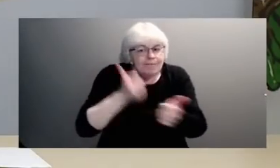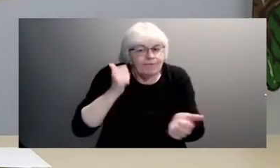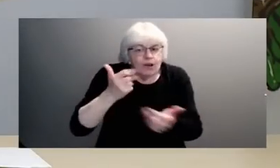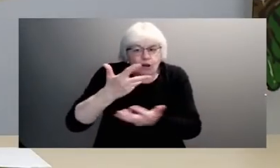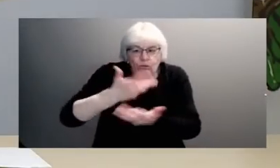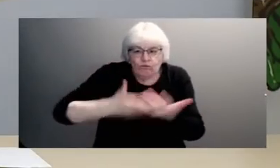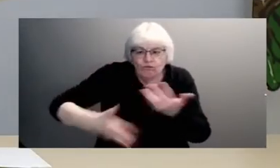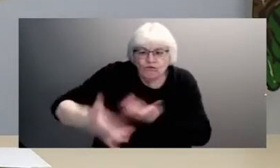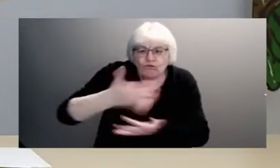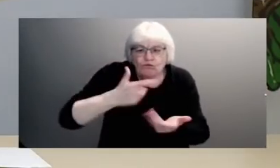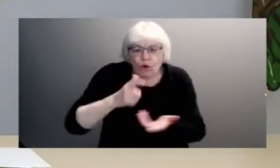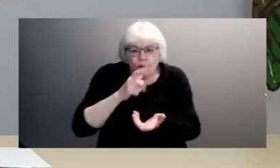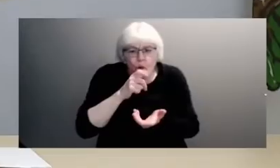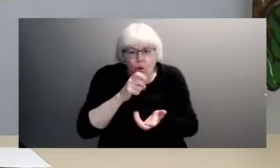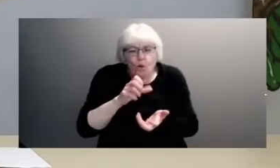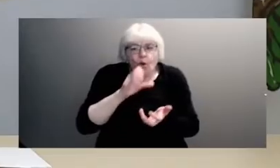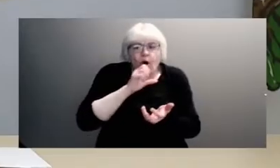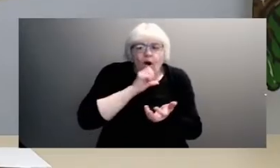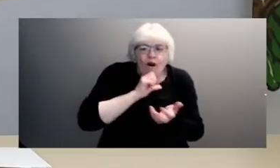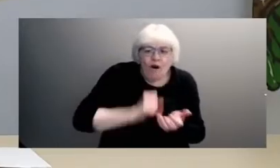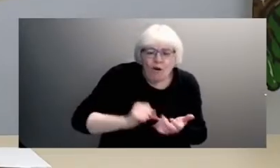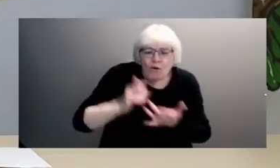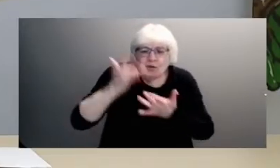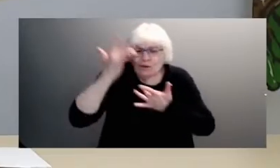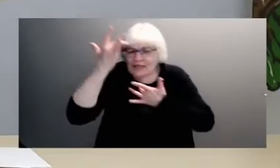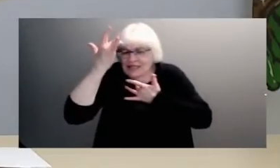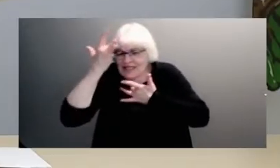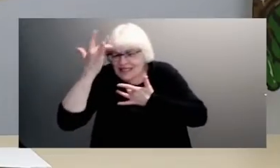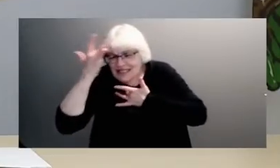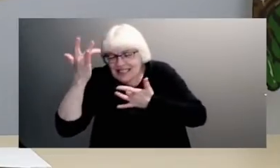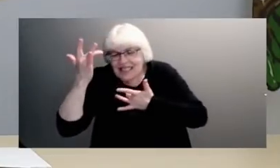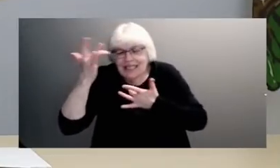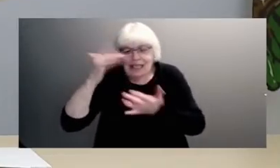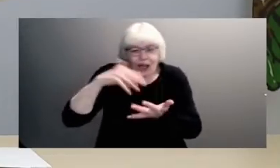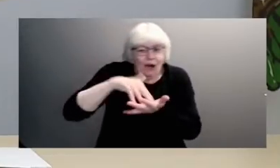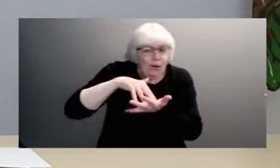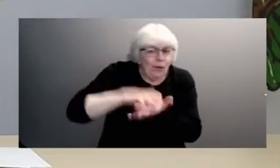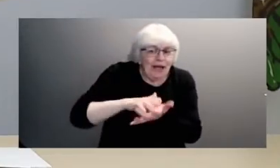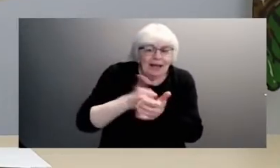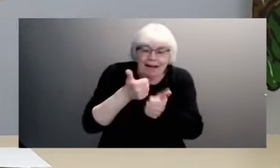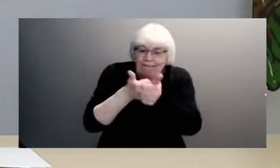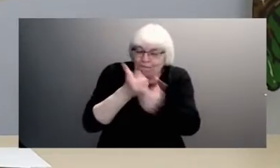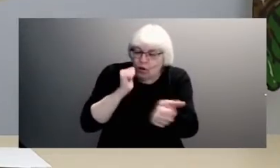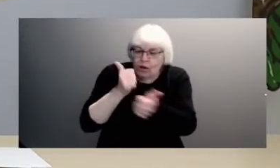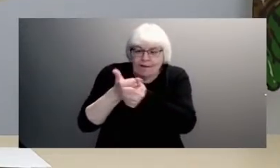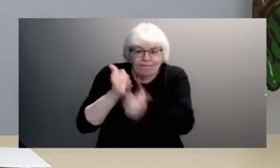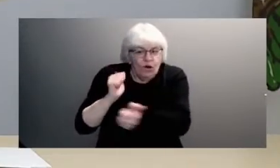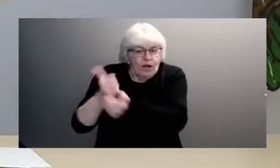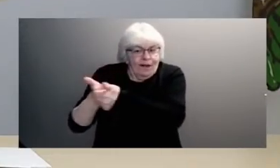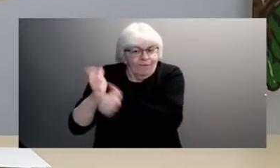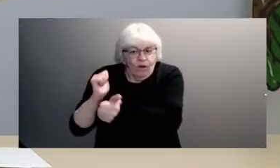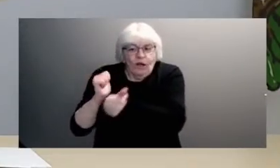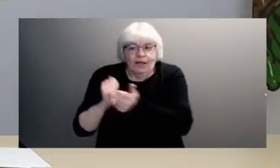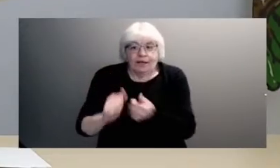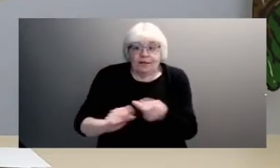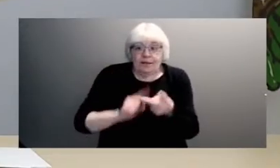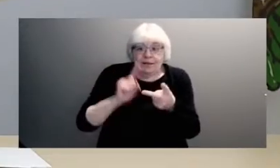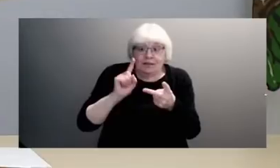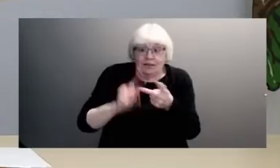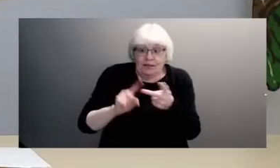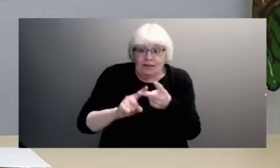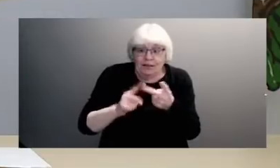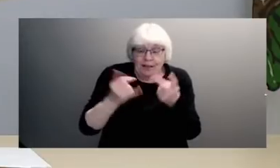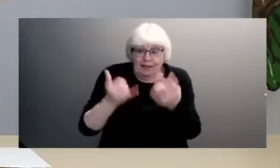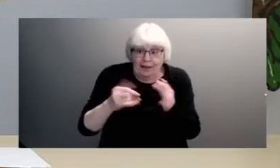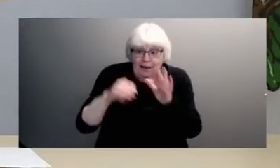individuals. Masks will continue to be required in indoor public places. Wear a medical grade or 3-layer